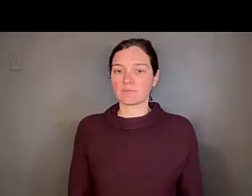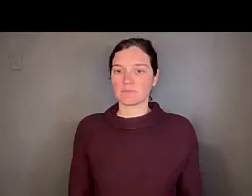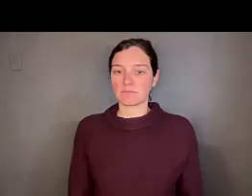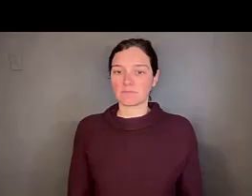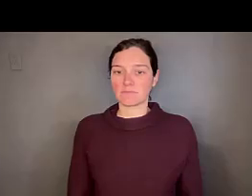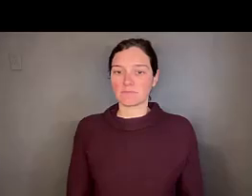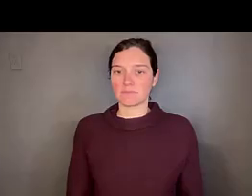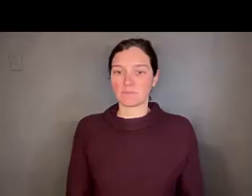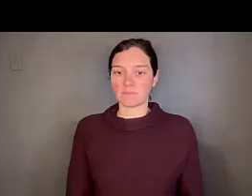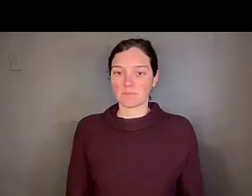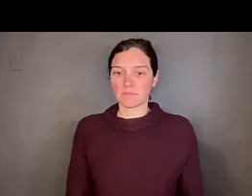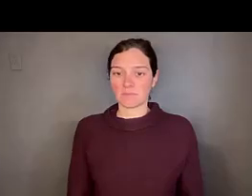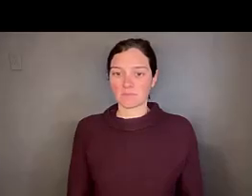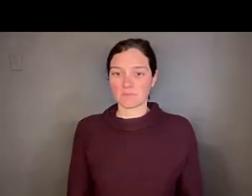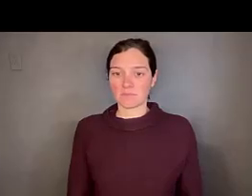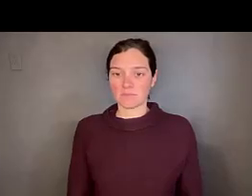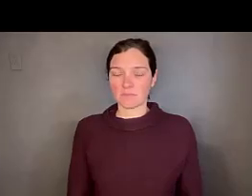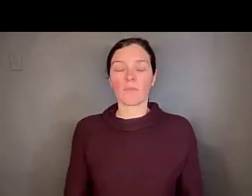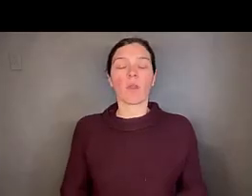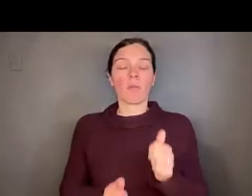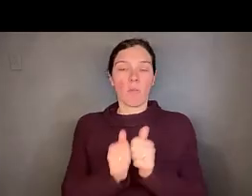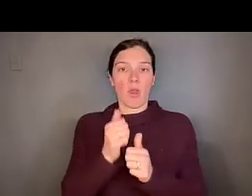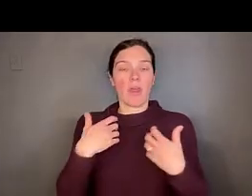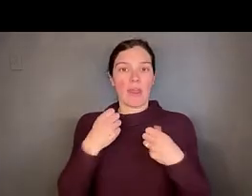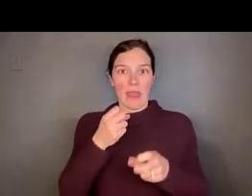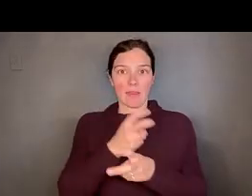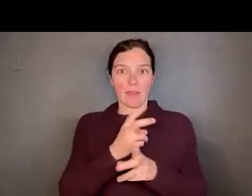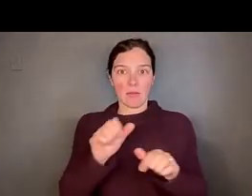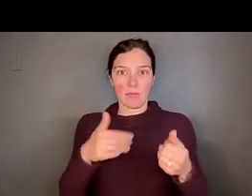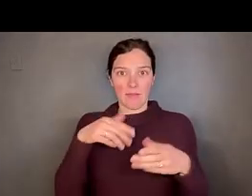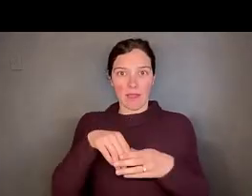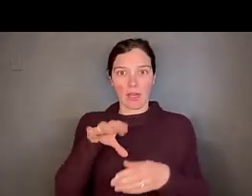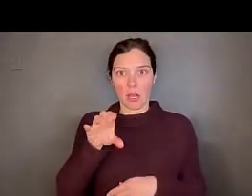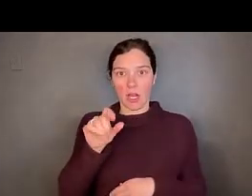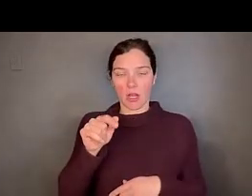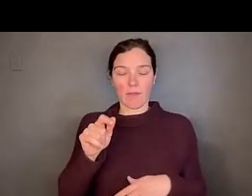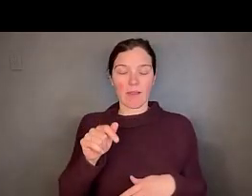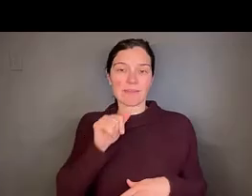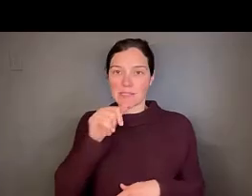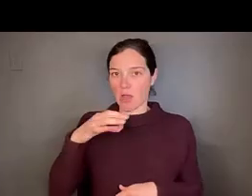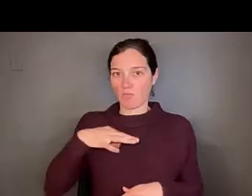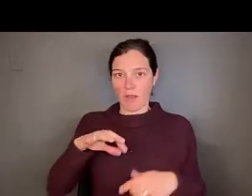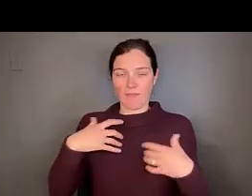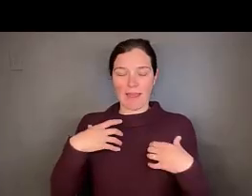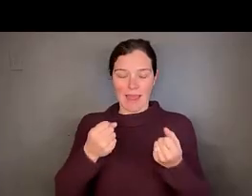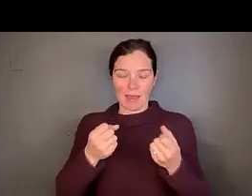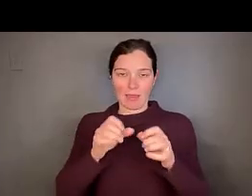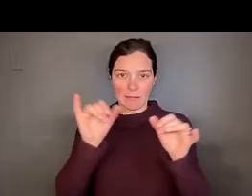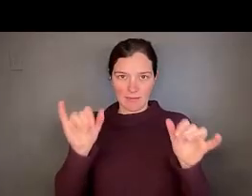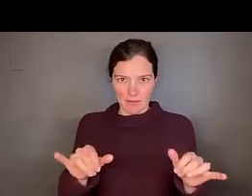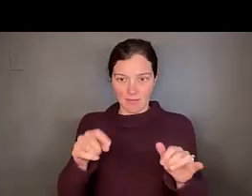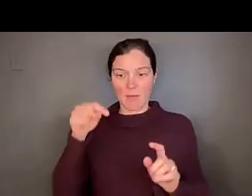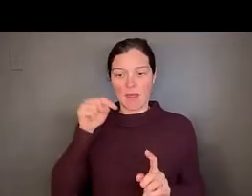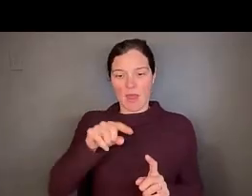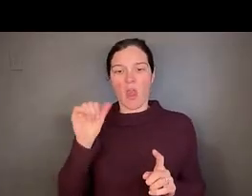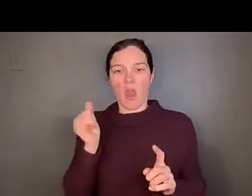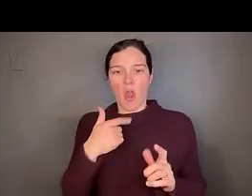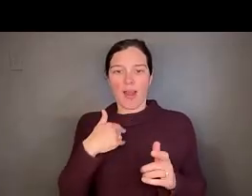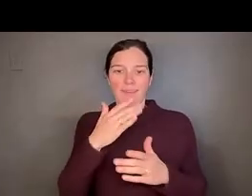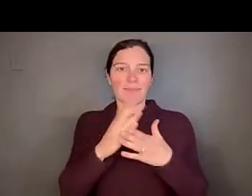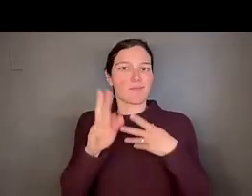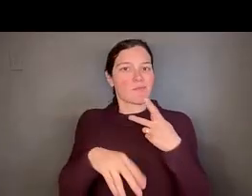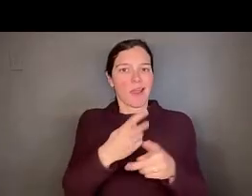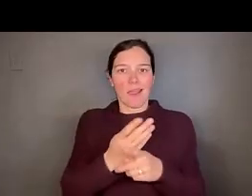Well, most of the healthcare provided in Colorado is provided by nonprofit health systems, and nonprofit health systems all have some form of